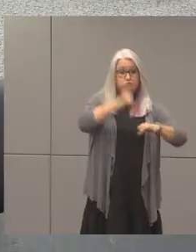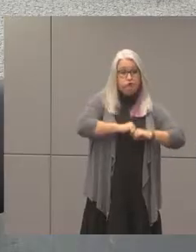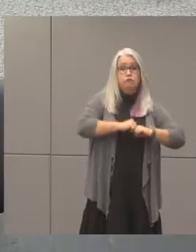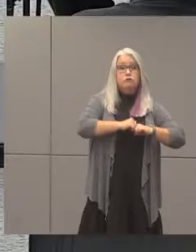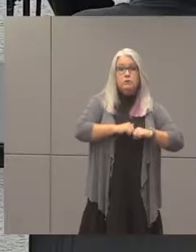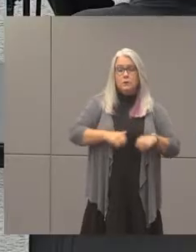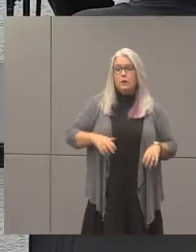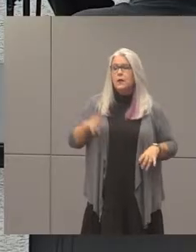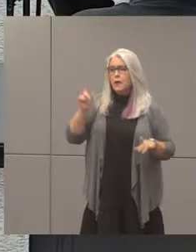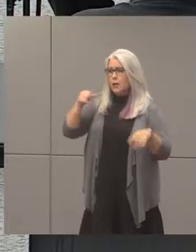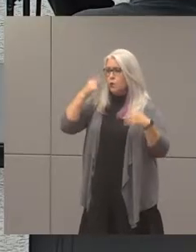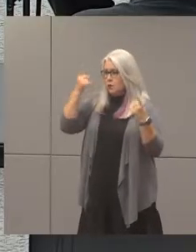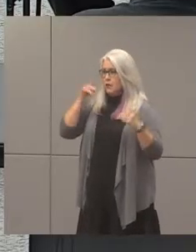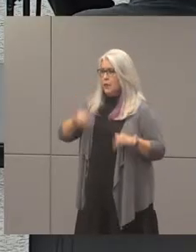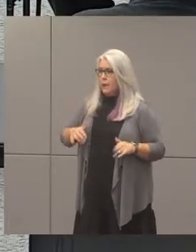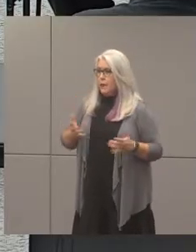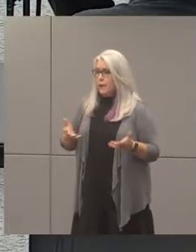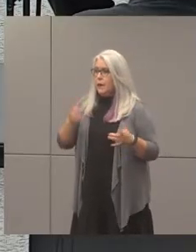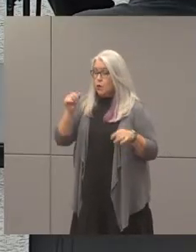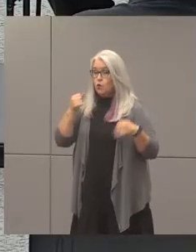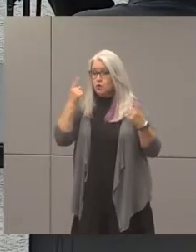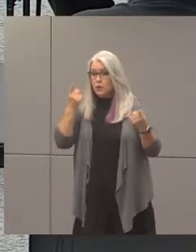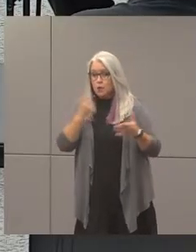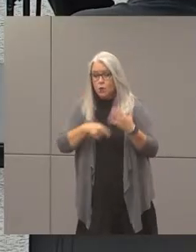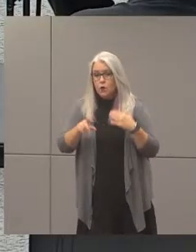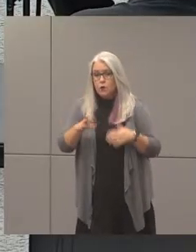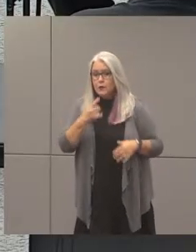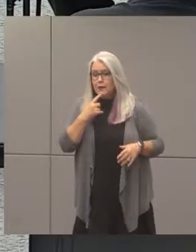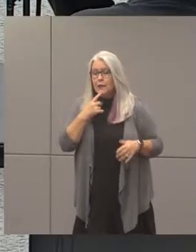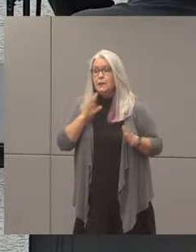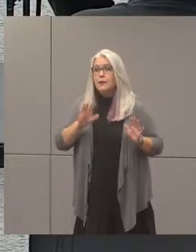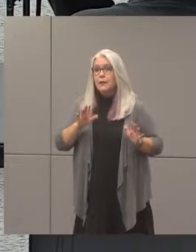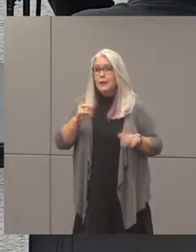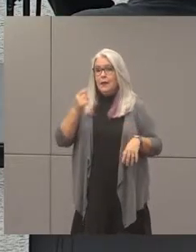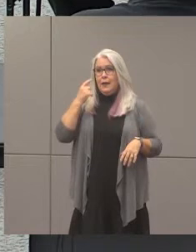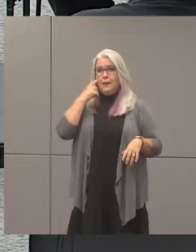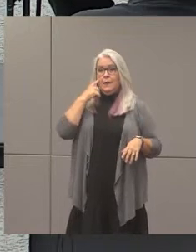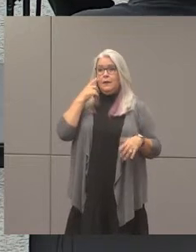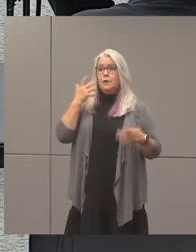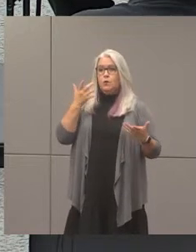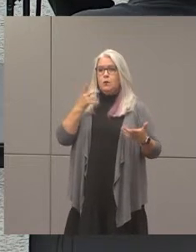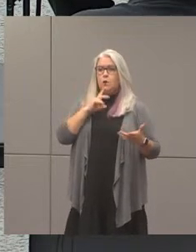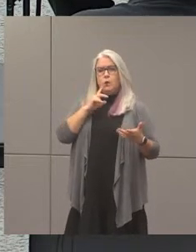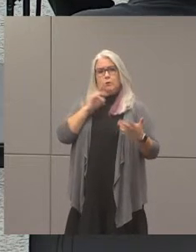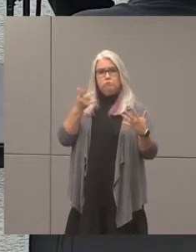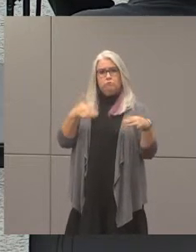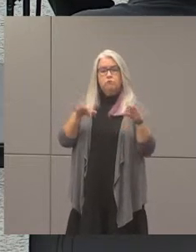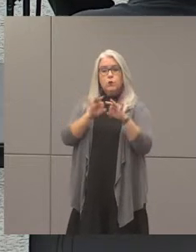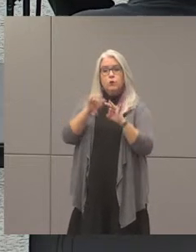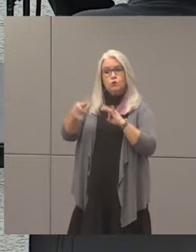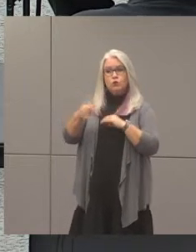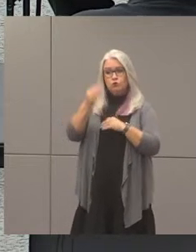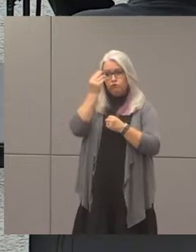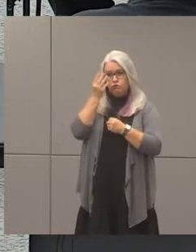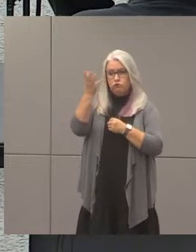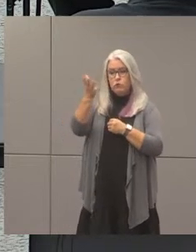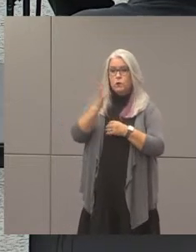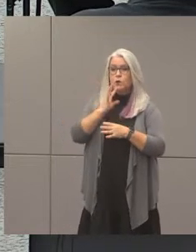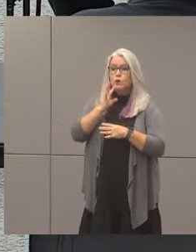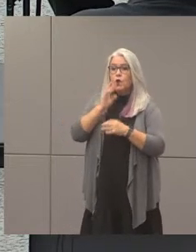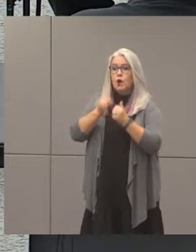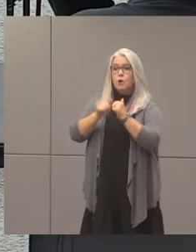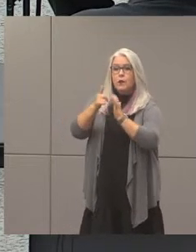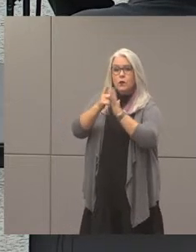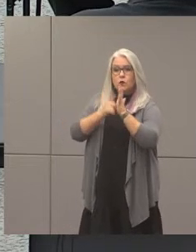Well, I understand that. I understand what you're saying. I just think it'd be prudent to talk to an attorney about that. That's a lot of money, and